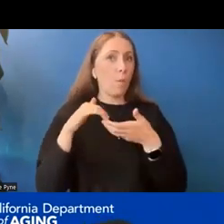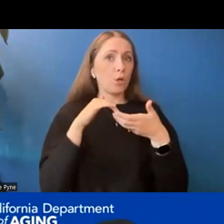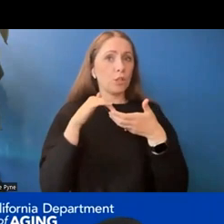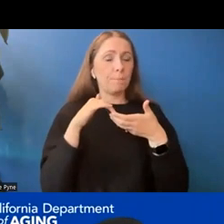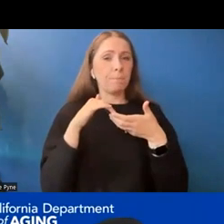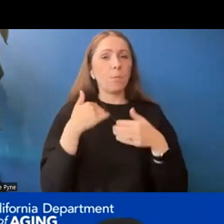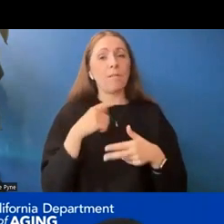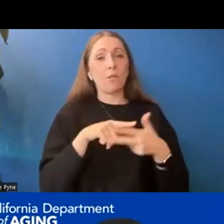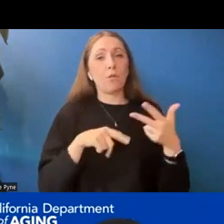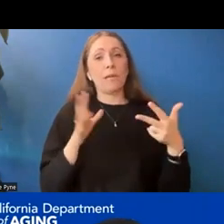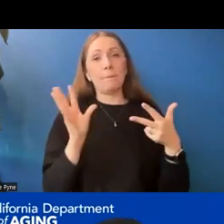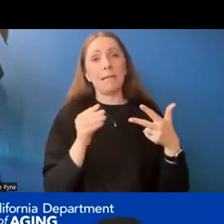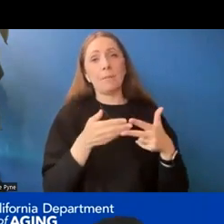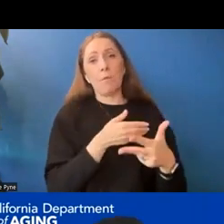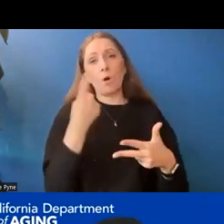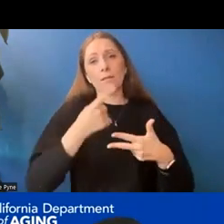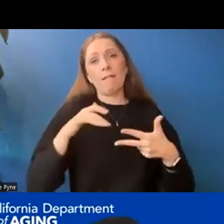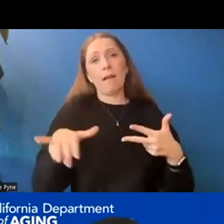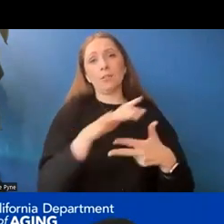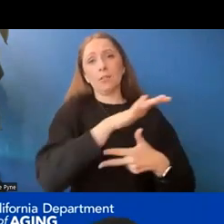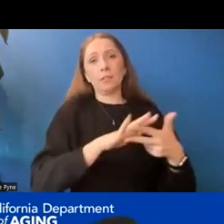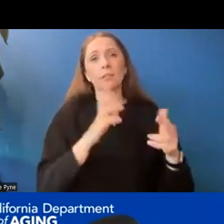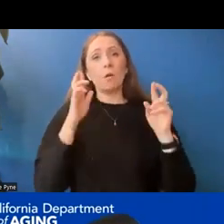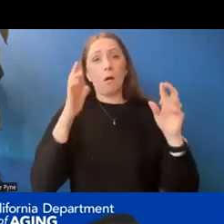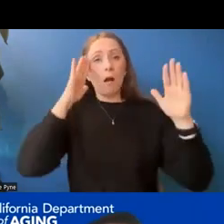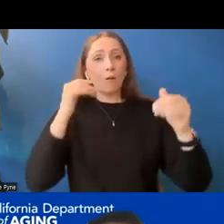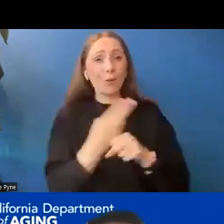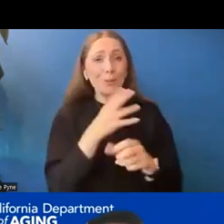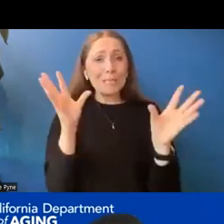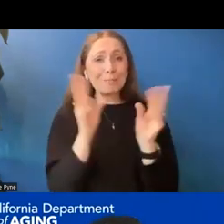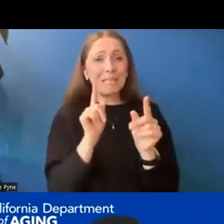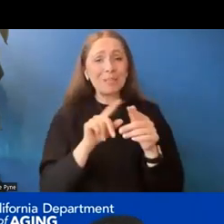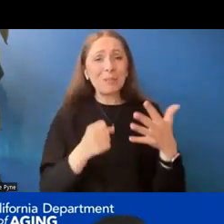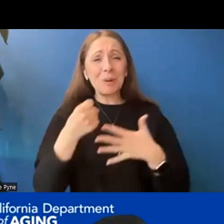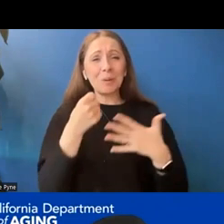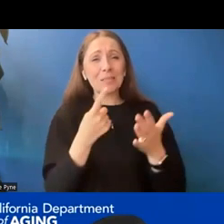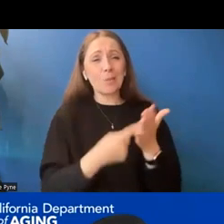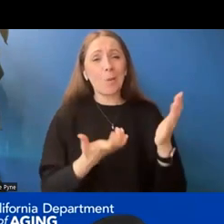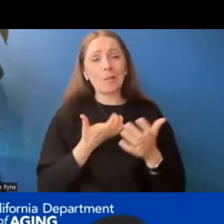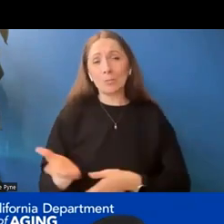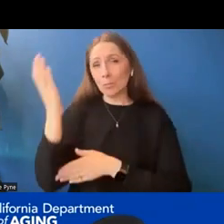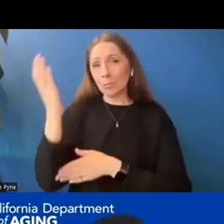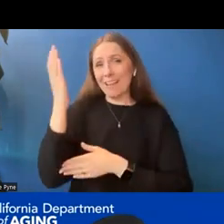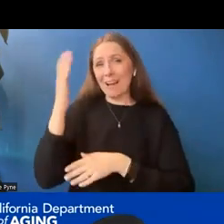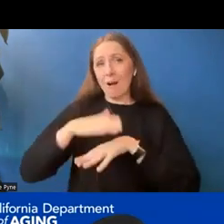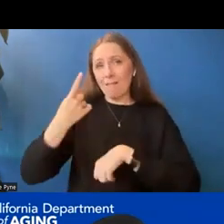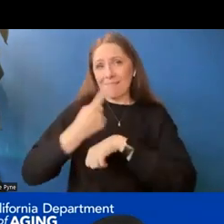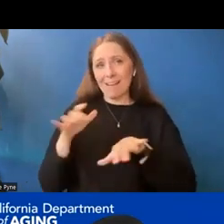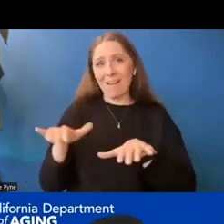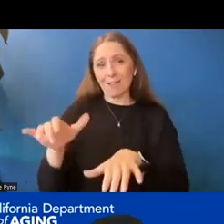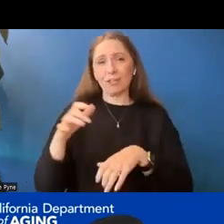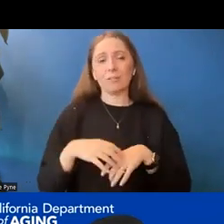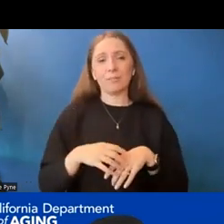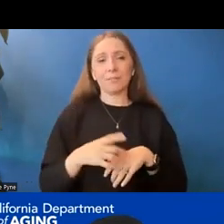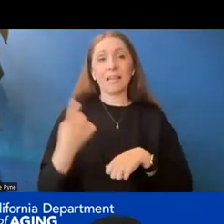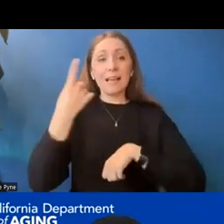meetings, including this one before the day of action. So I'm hoping we could use these meetings to prioritize what we like to present at the day of action. So the